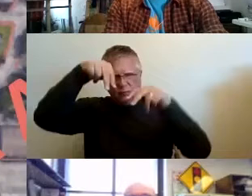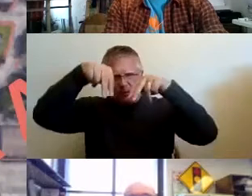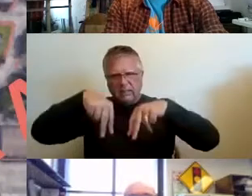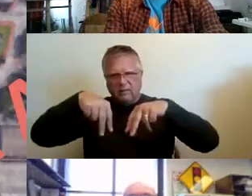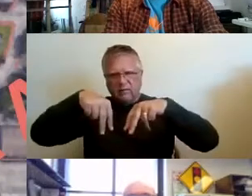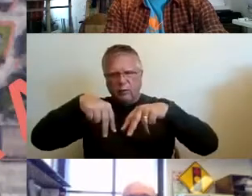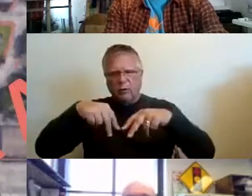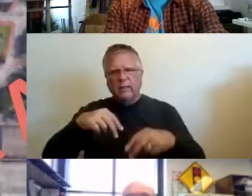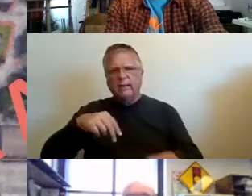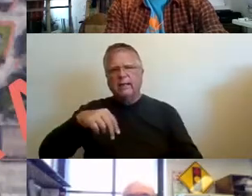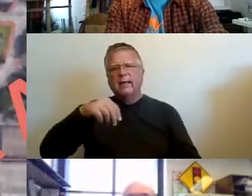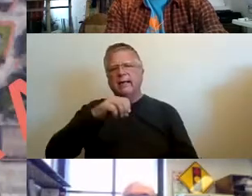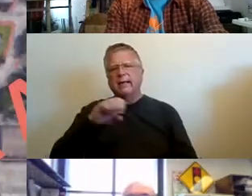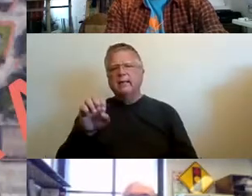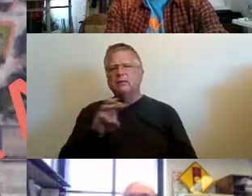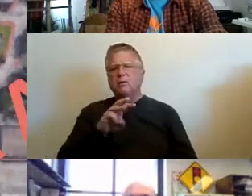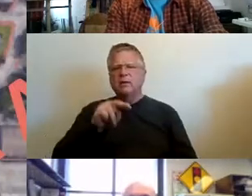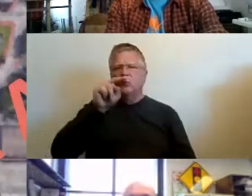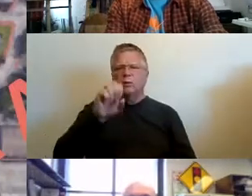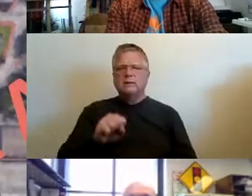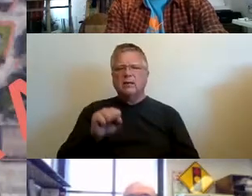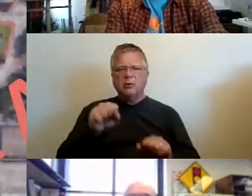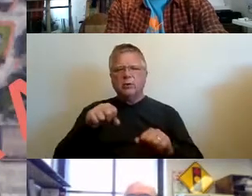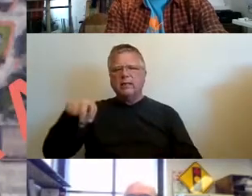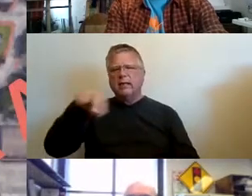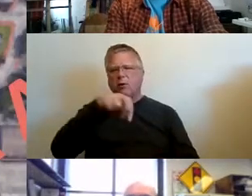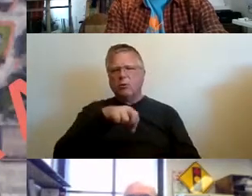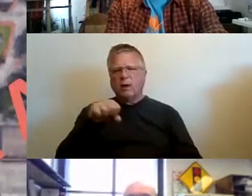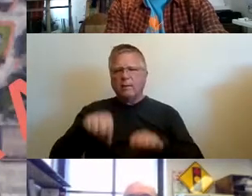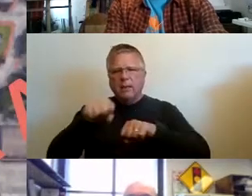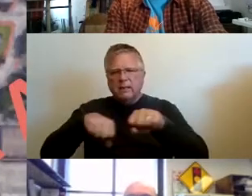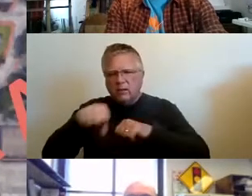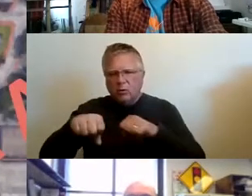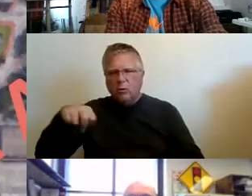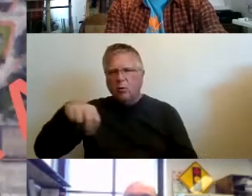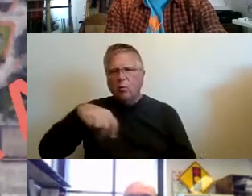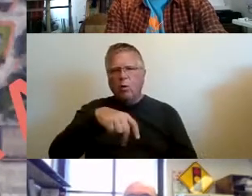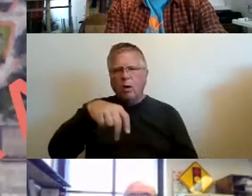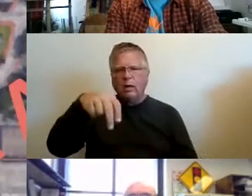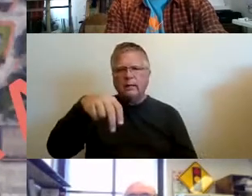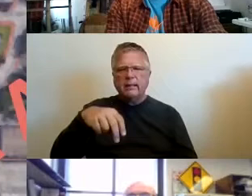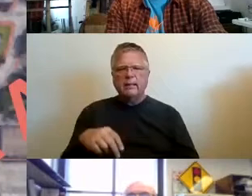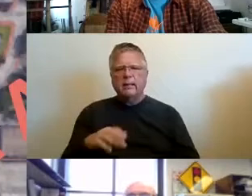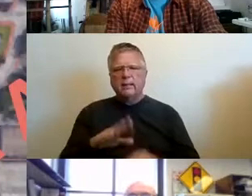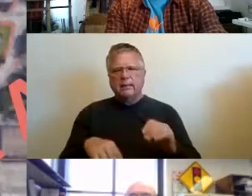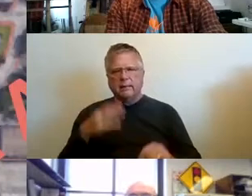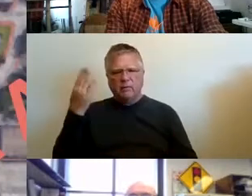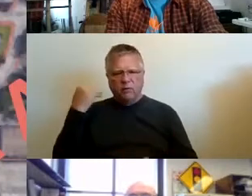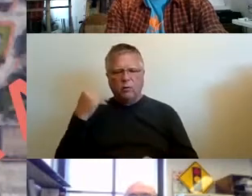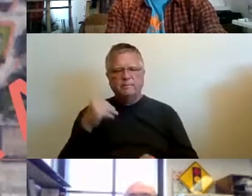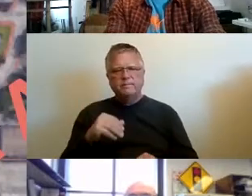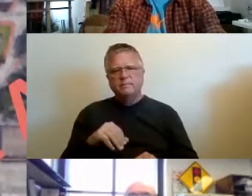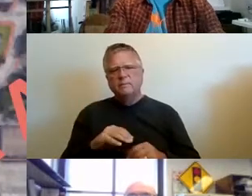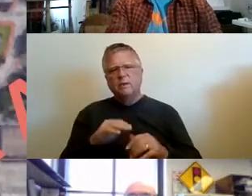north, south, you can really get around by foot and by bike on these streets much more simply. So what sorts